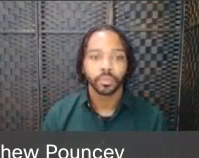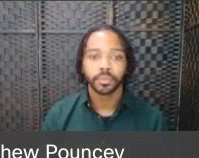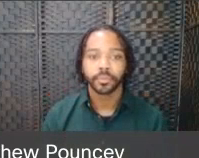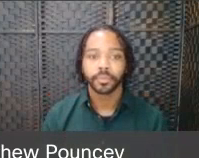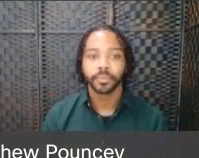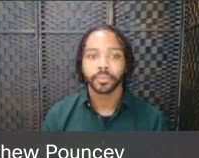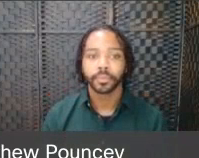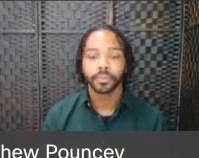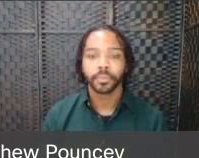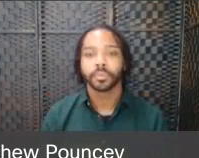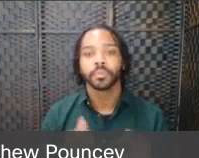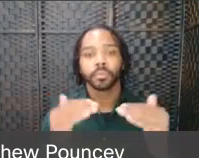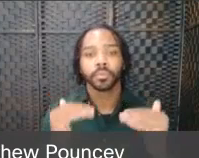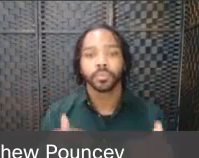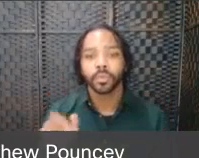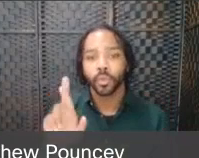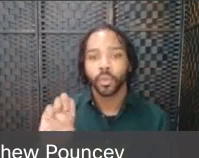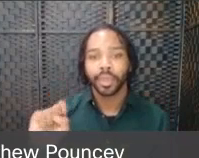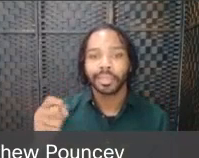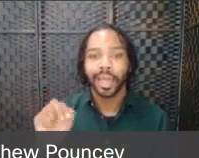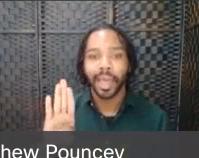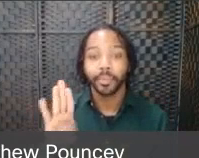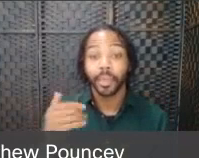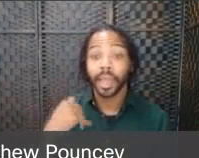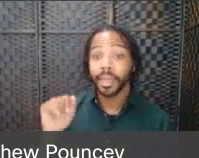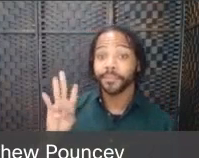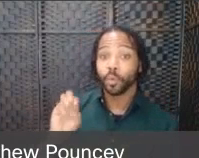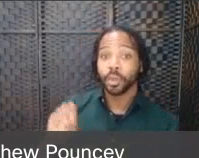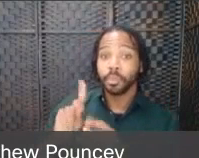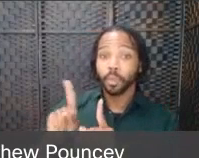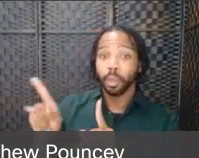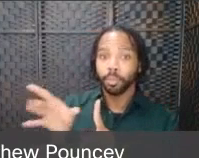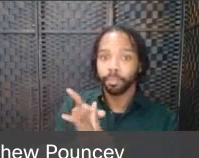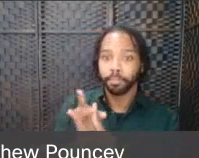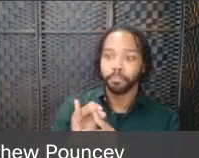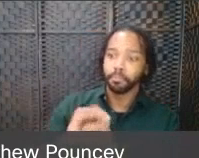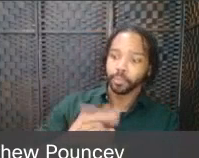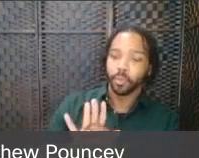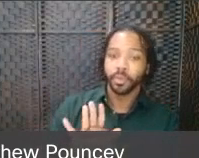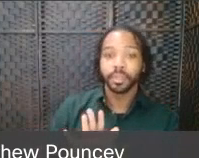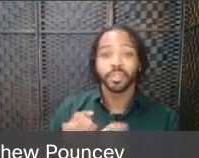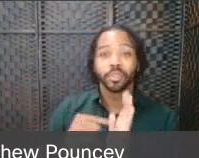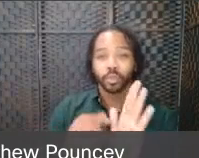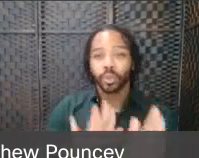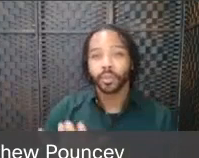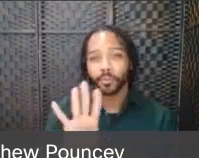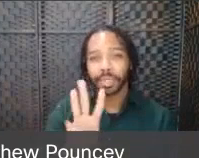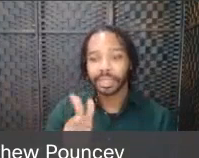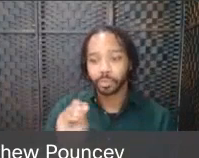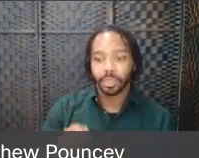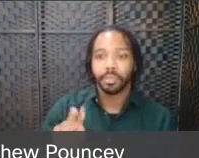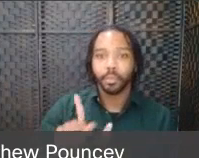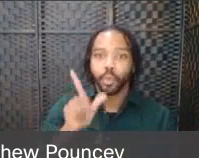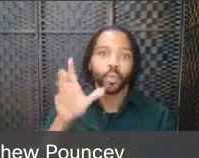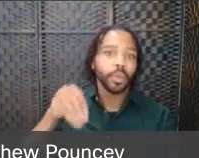In residential habilitation, the 40 people who contracted COVID reflect about 36% of people in residential